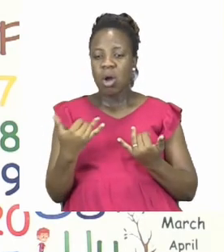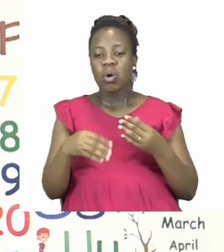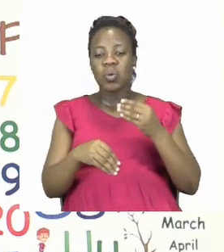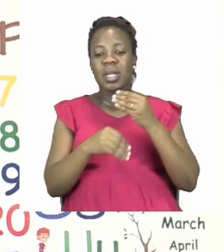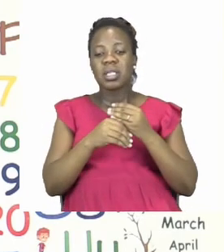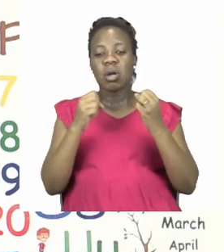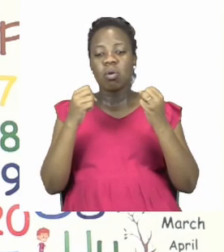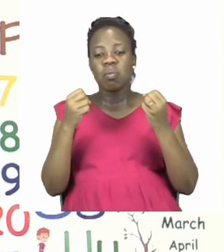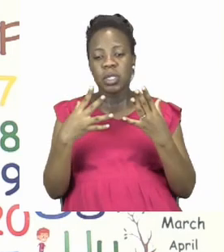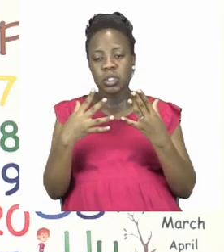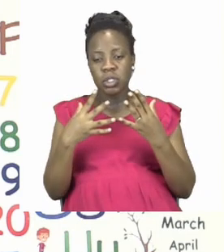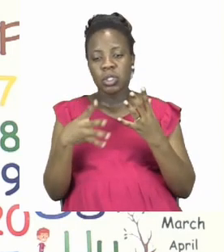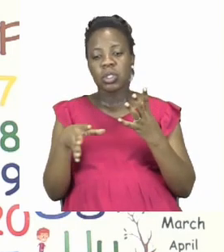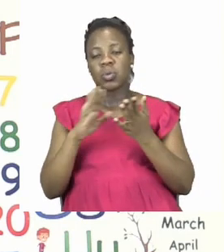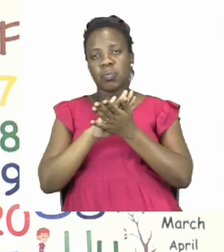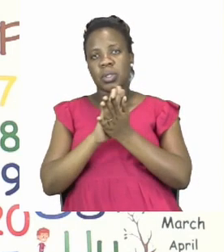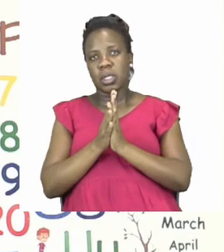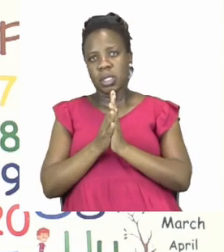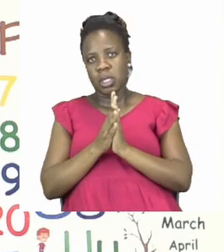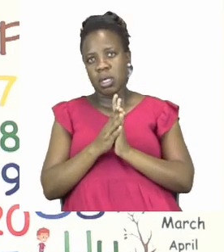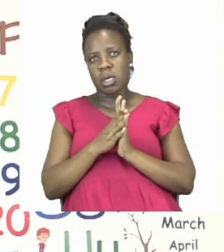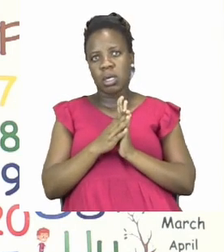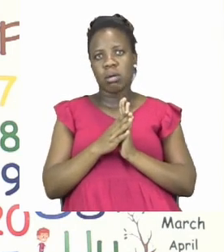say 1000 milliliters